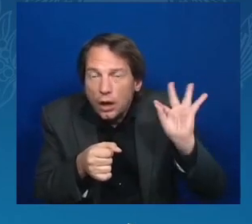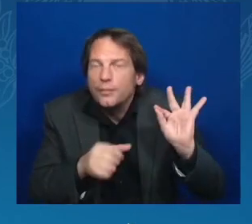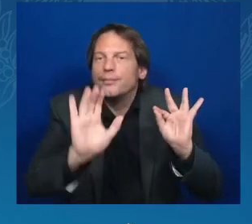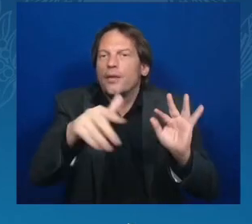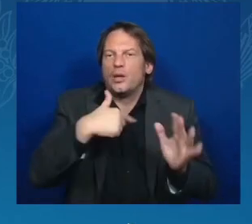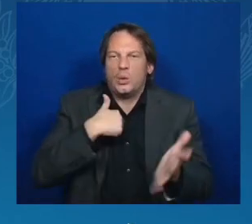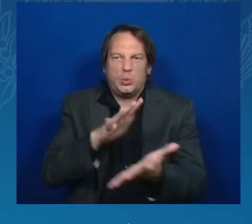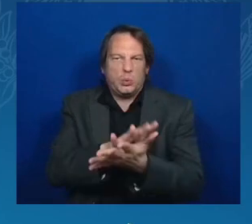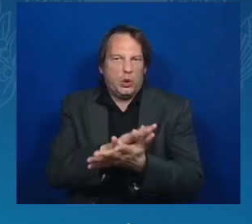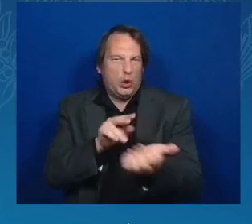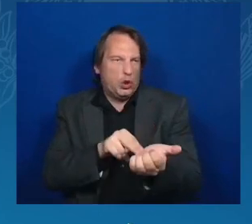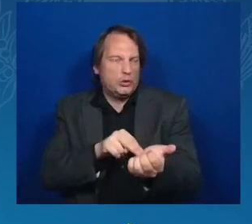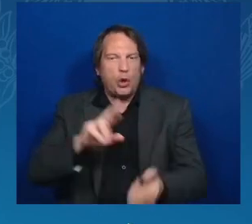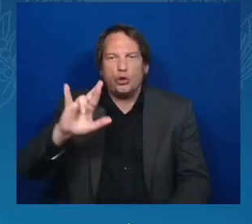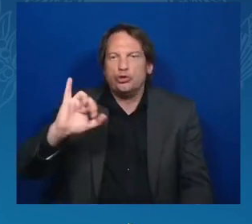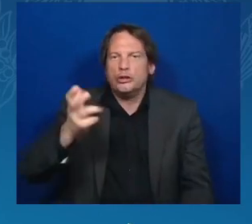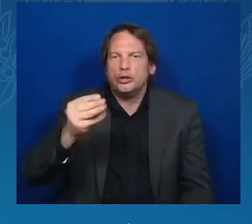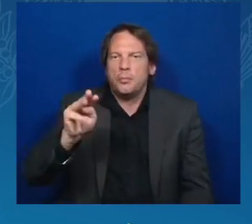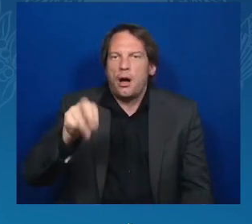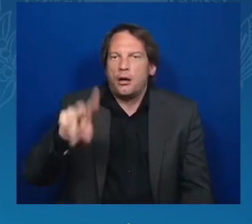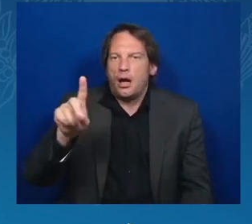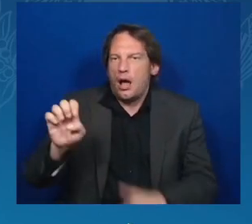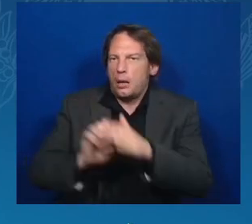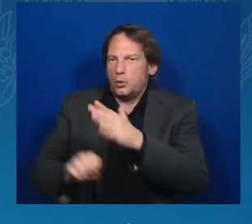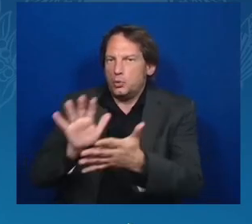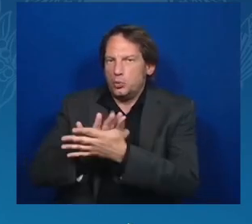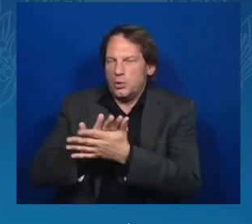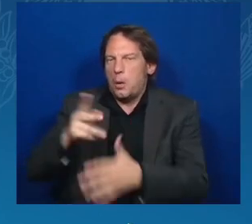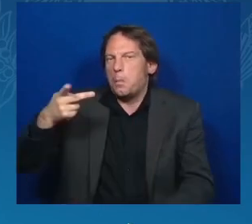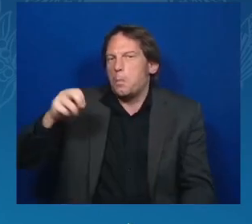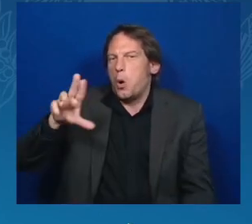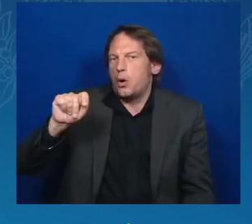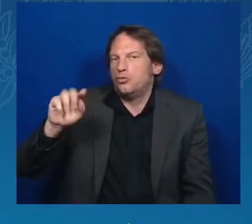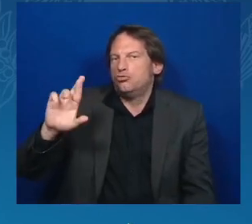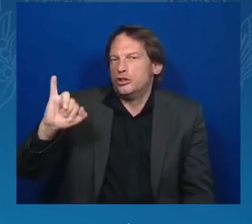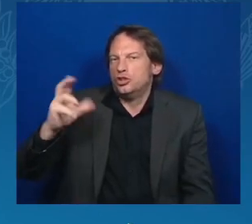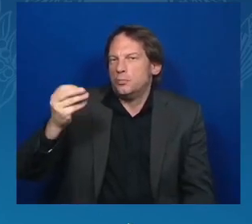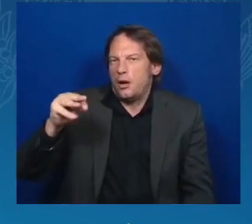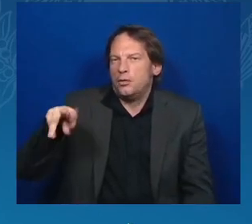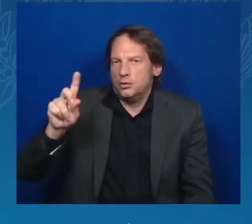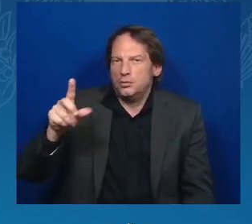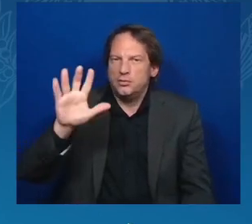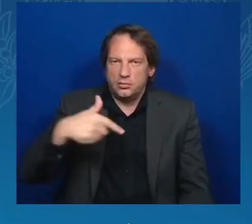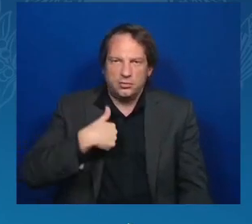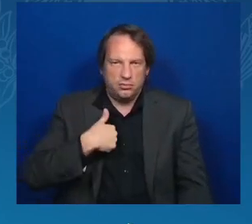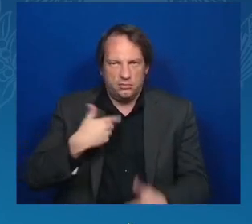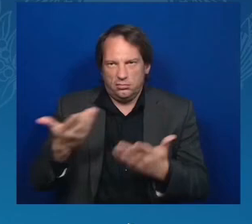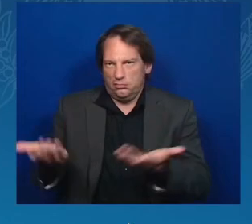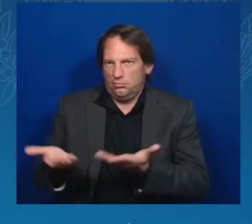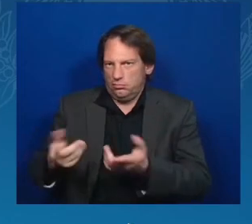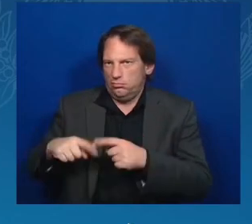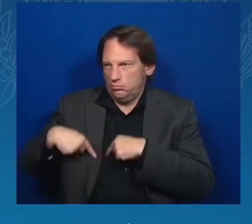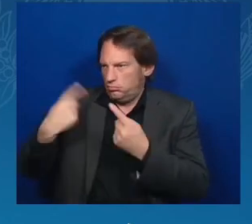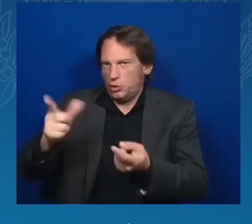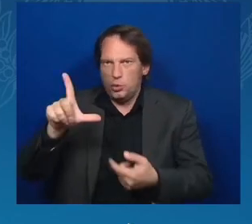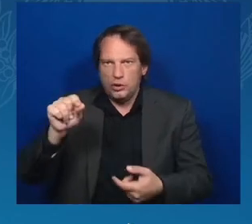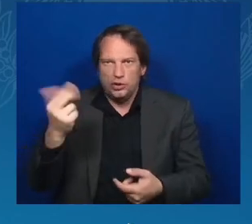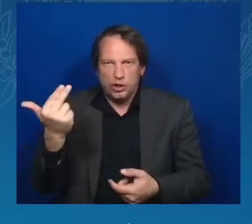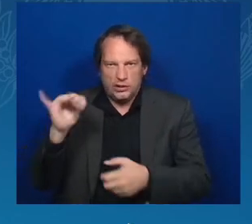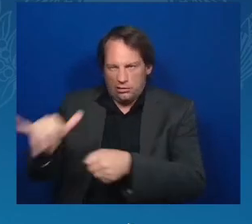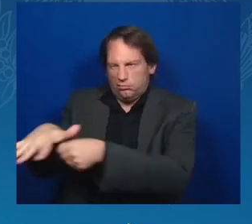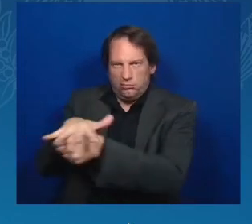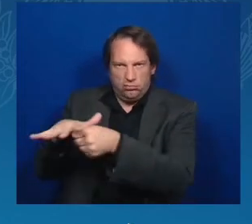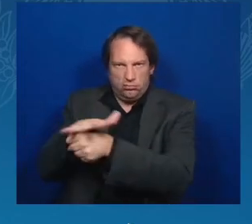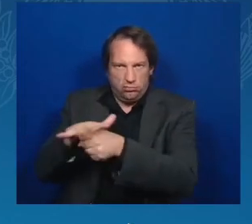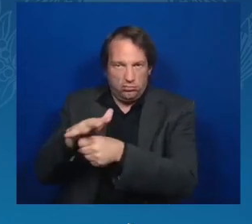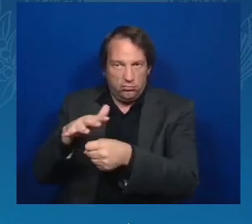Richmond since 2013 and with the district since 2007. It's an